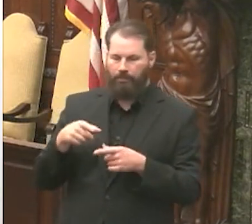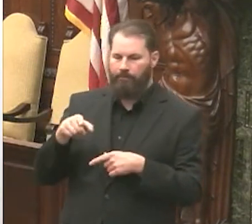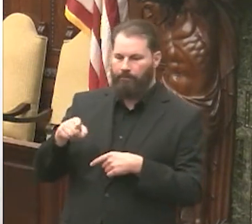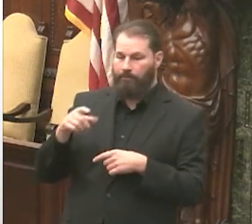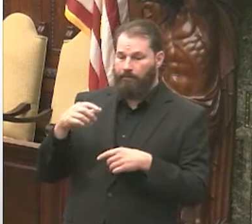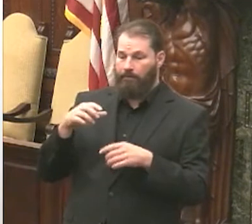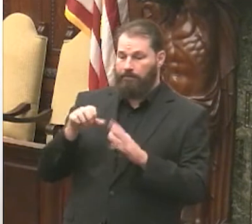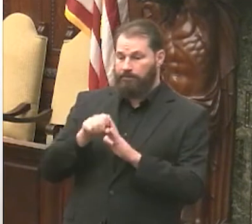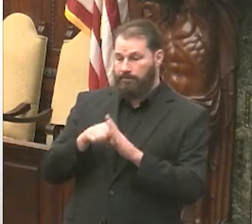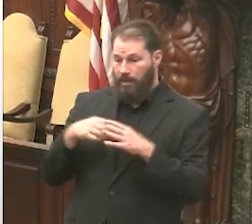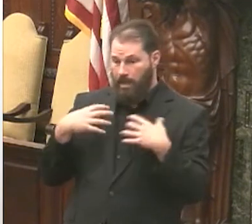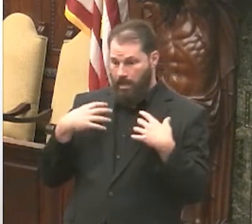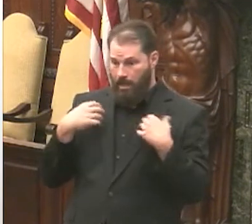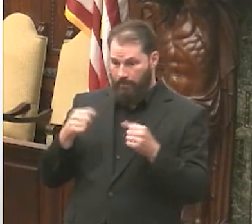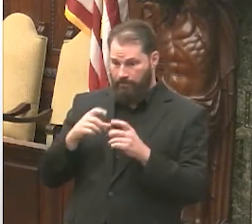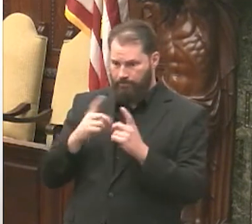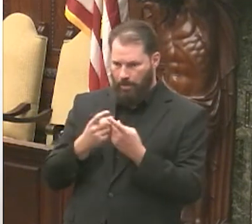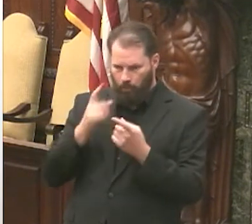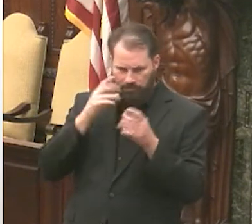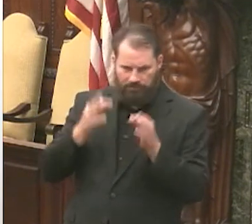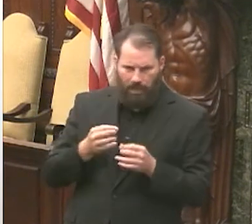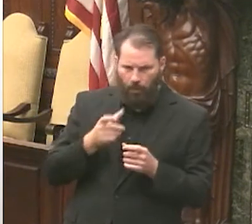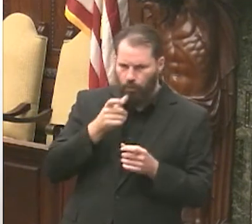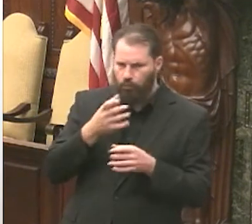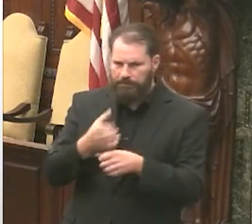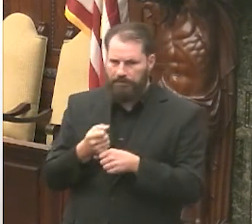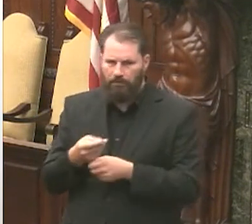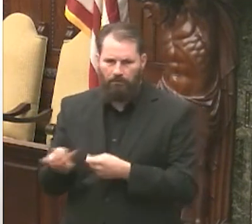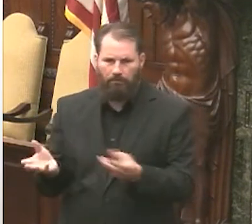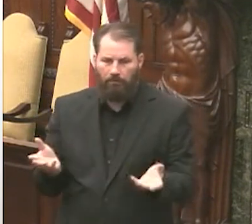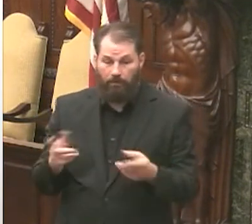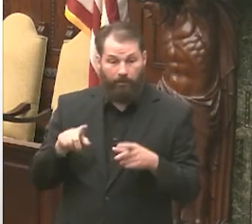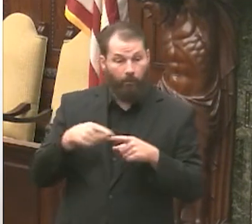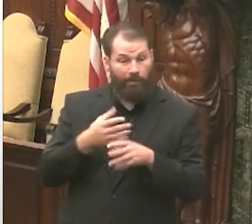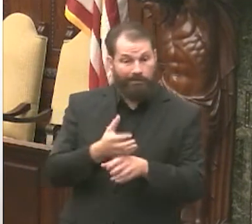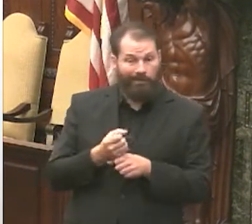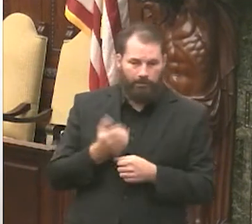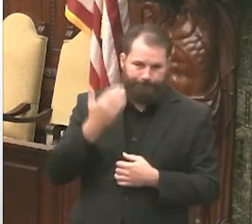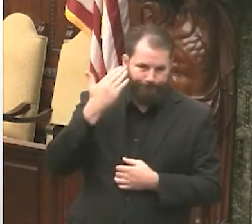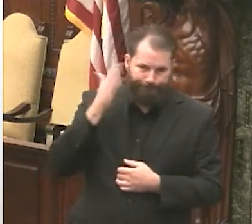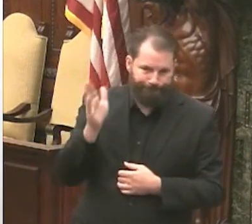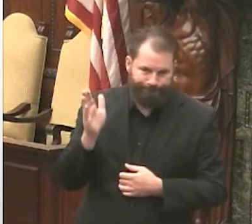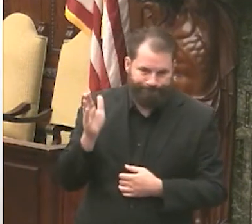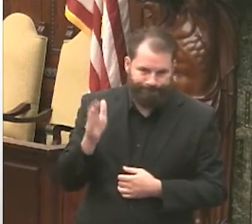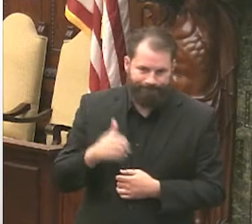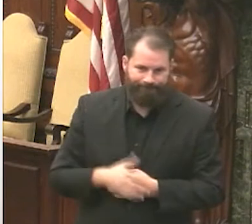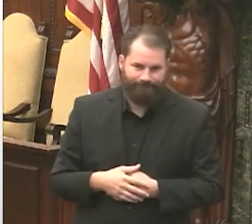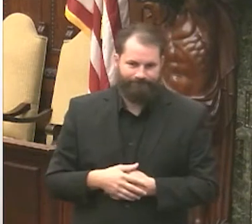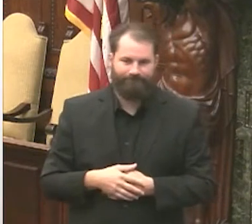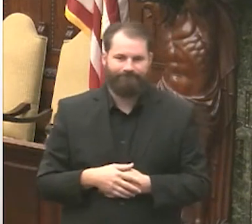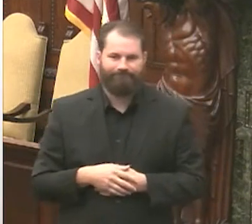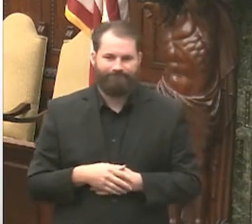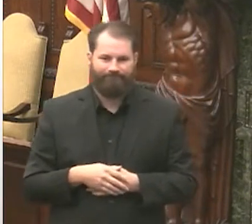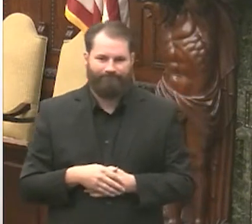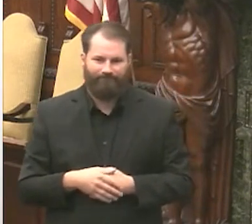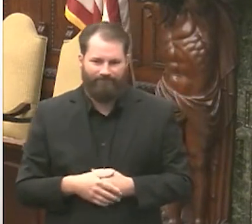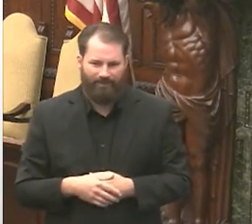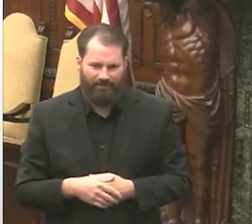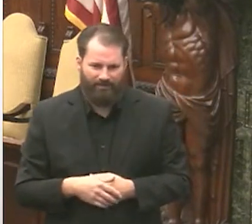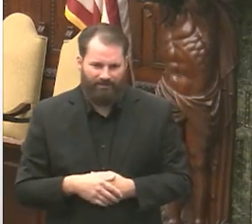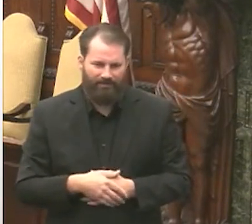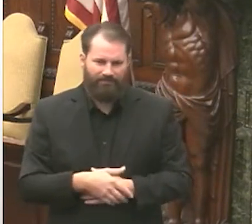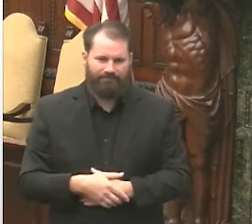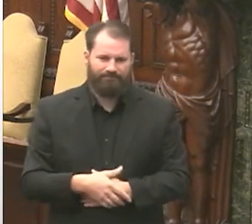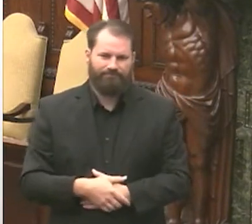when they will arrive or how we might receive them here in Philadelphia. Would you, could you